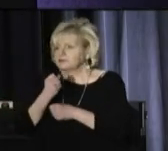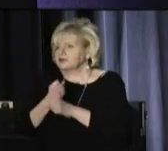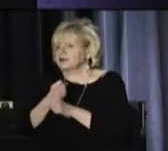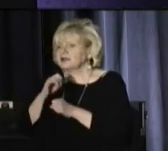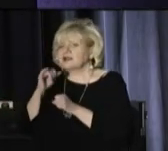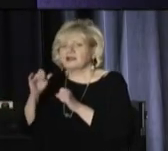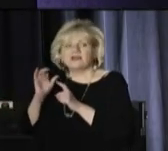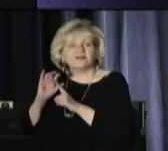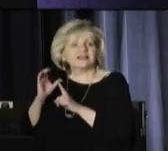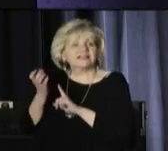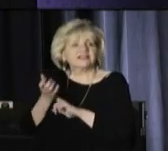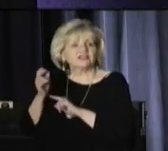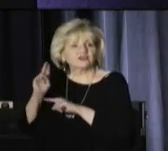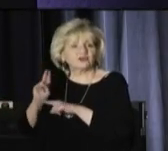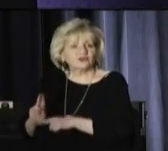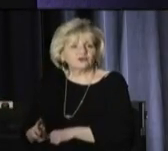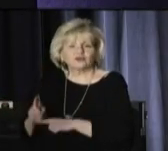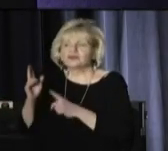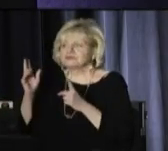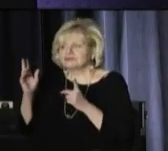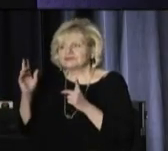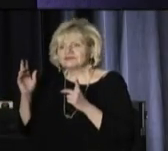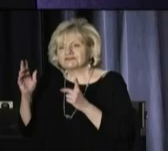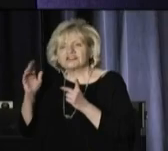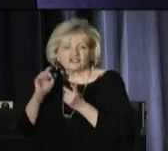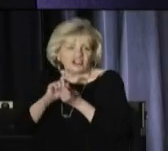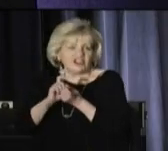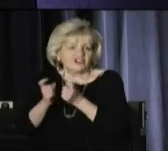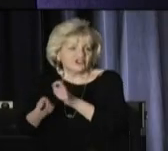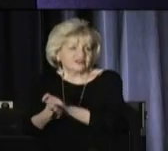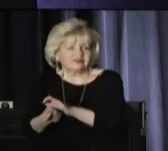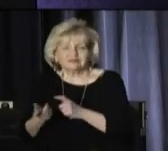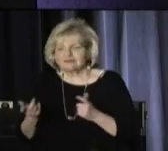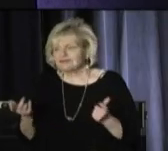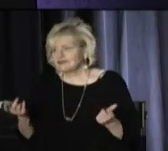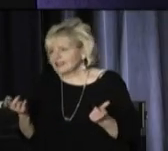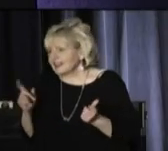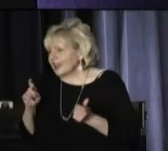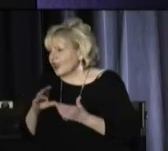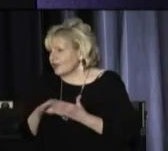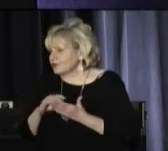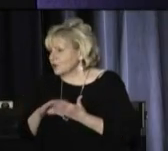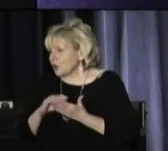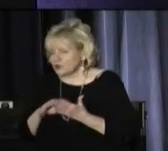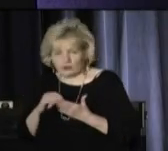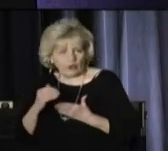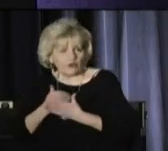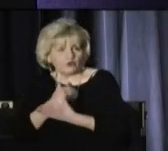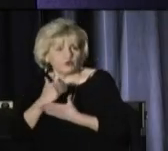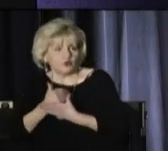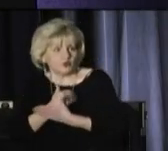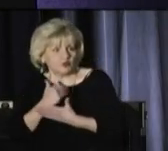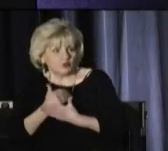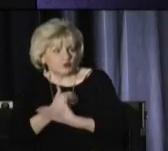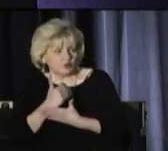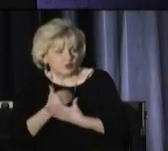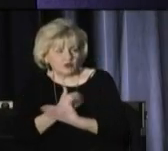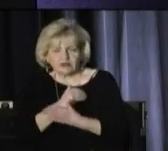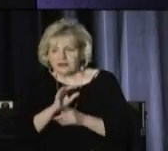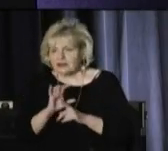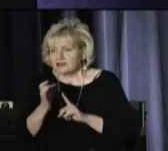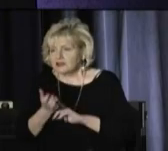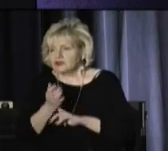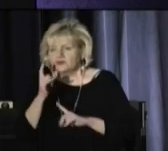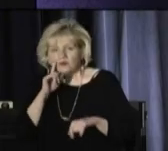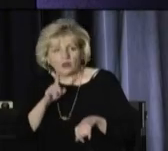was used to before have changed, and that I was going to have to learn what the new ones were. For such a long time,